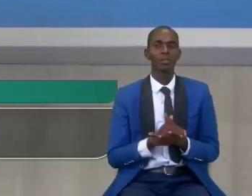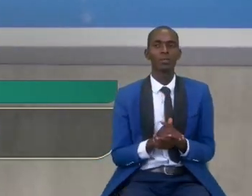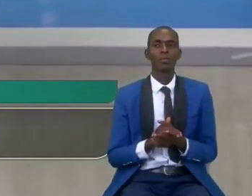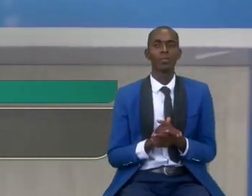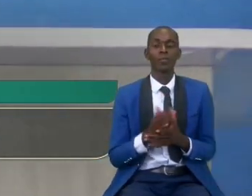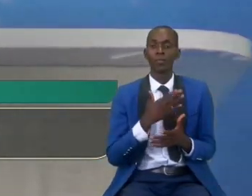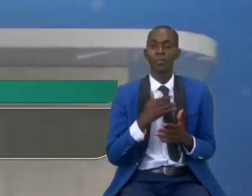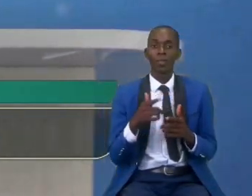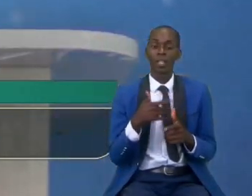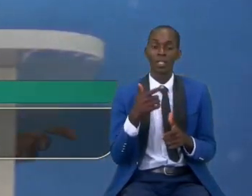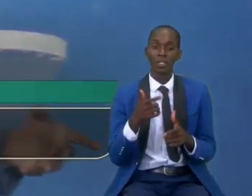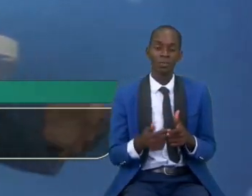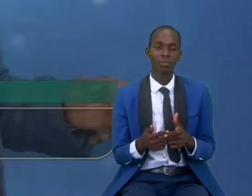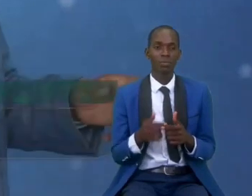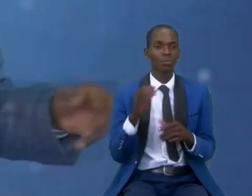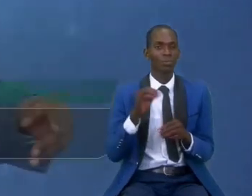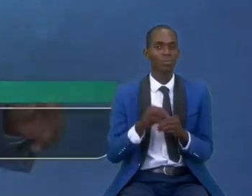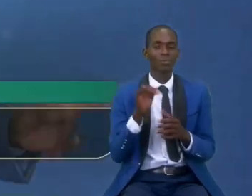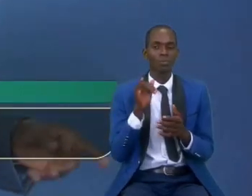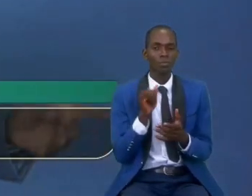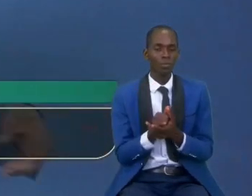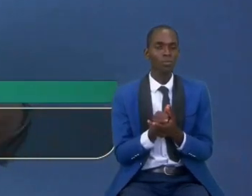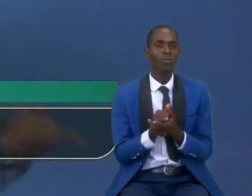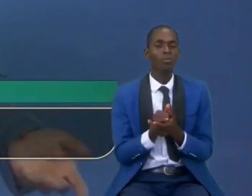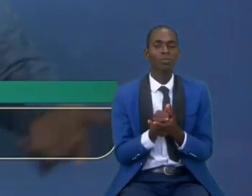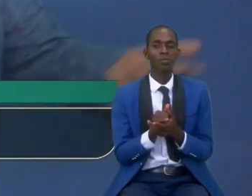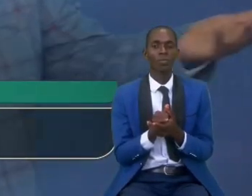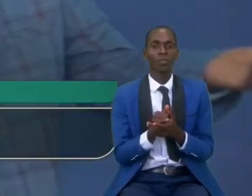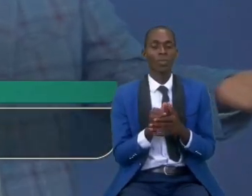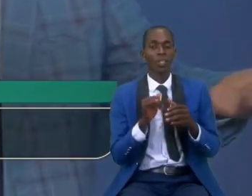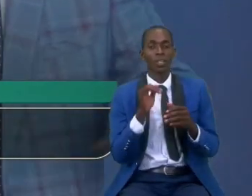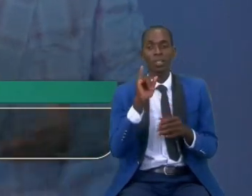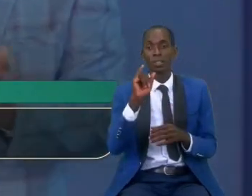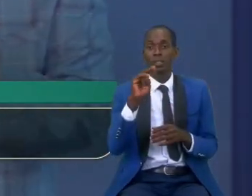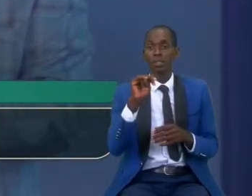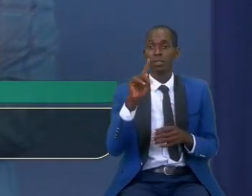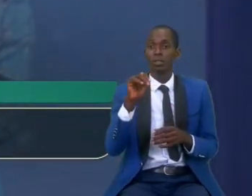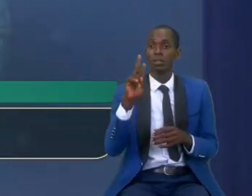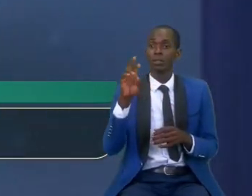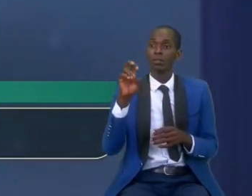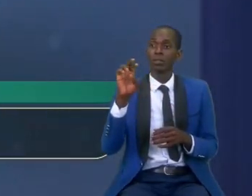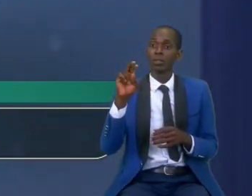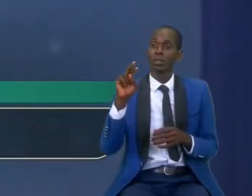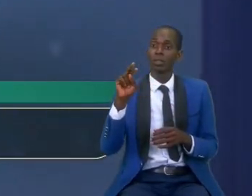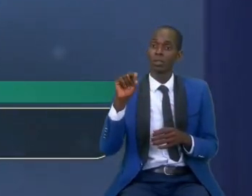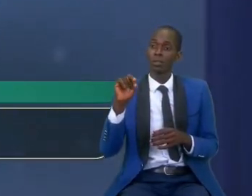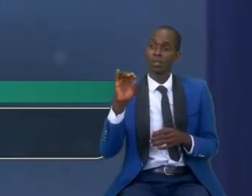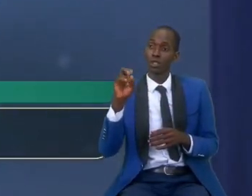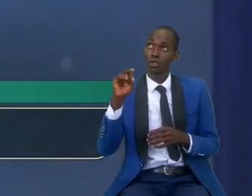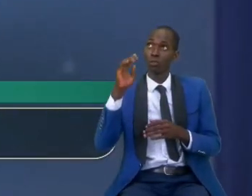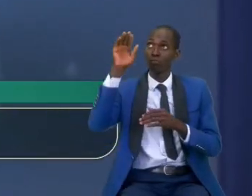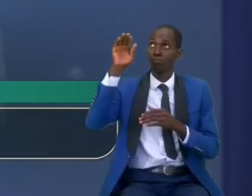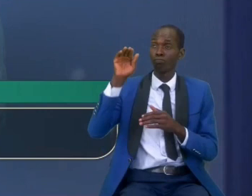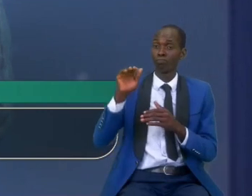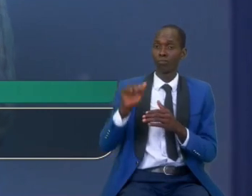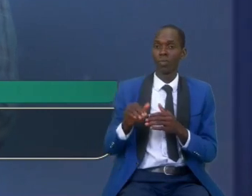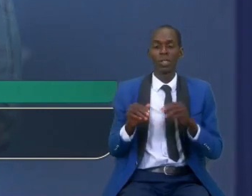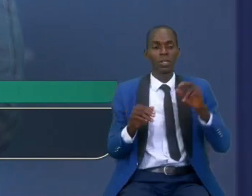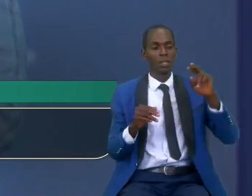his name. He said, whatsoever you ask in my name, his name is what will bring